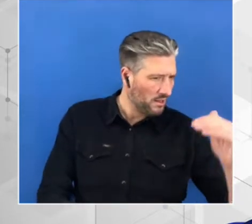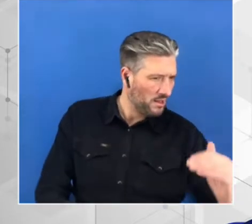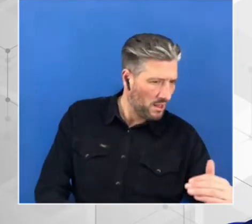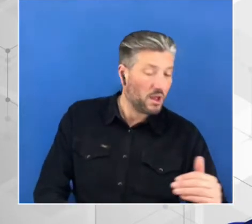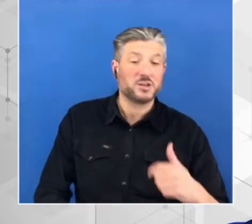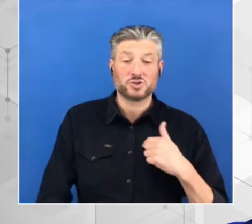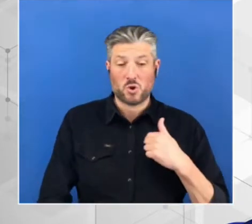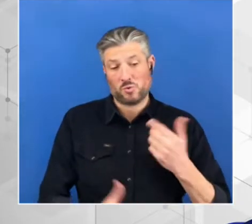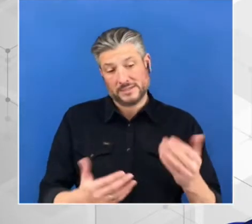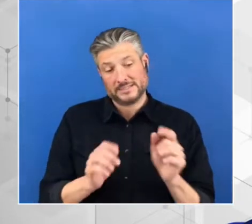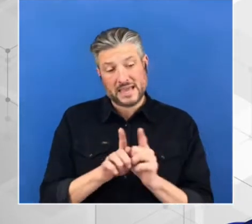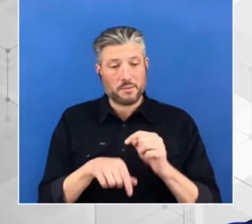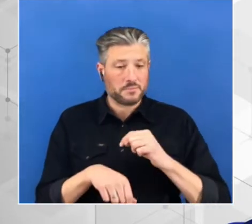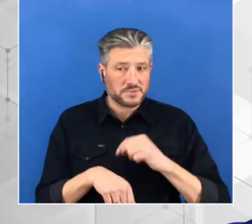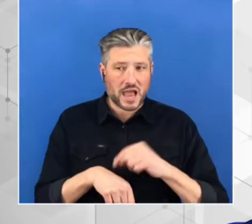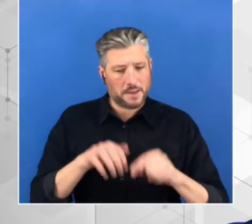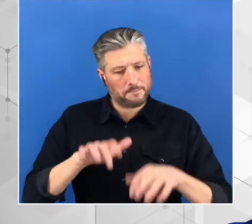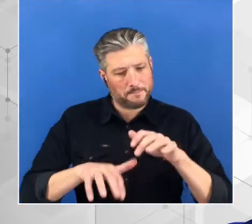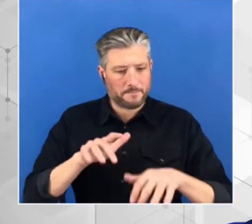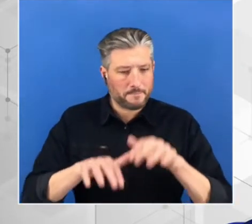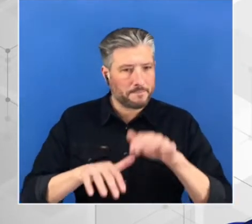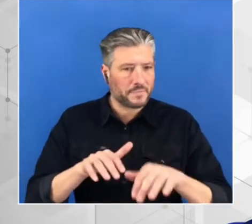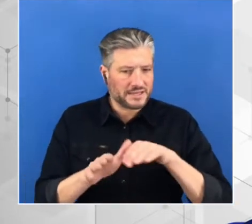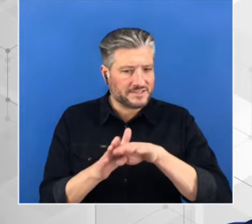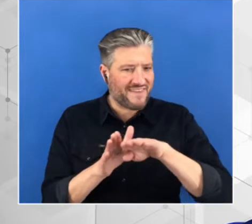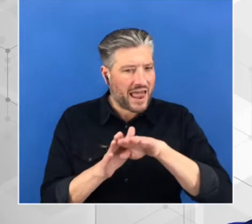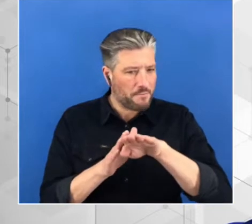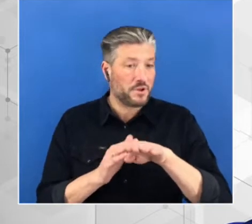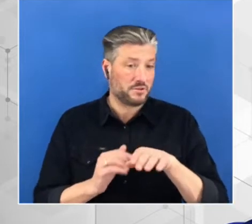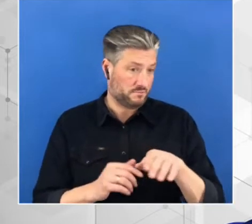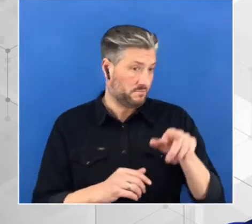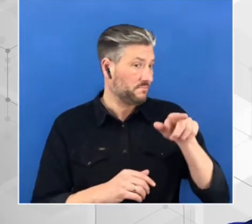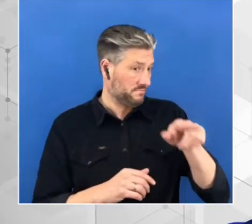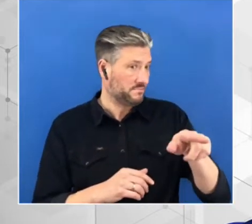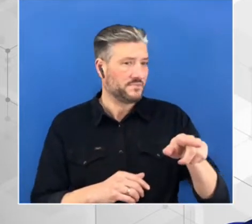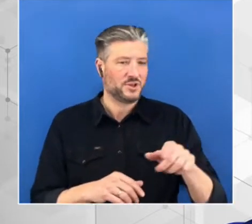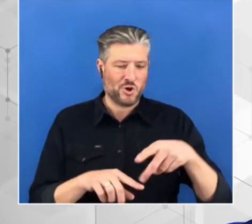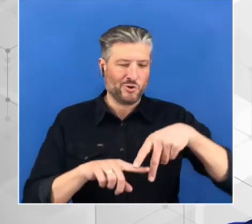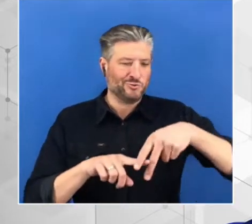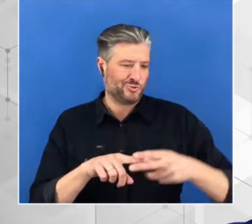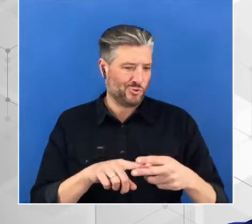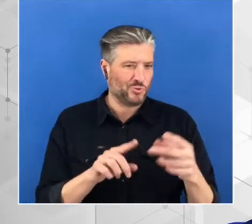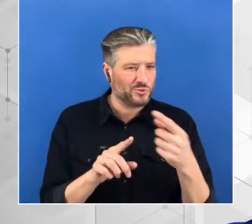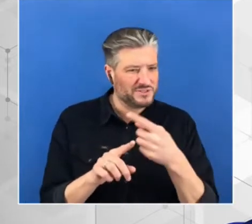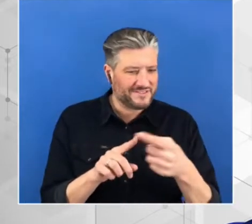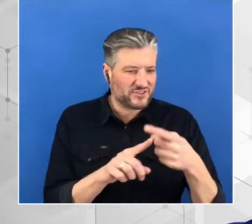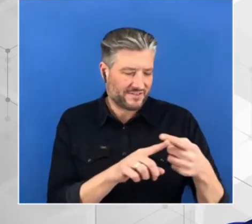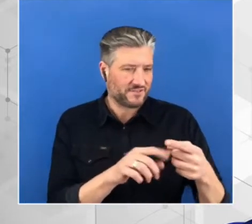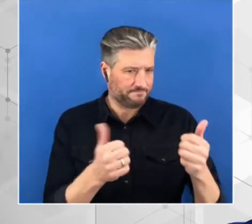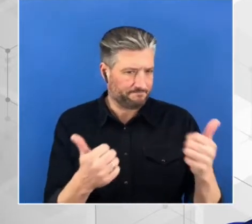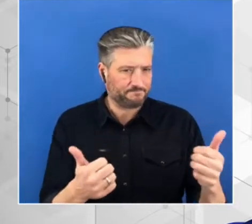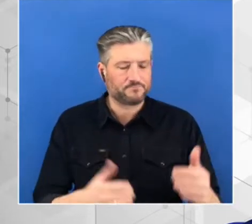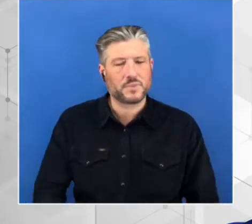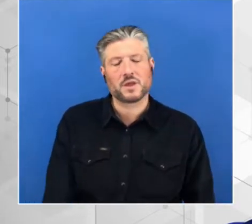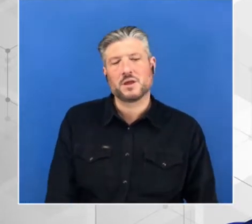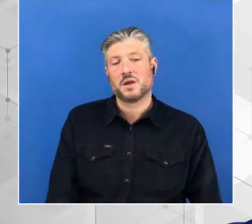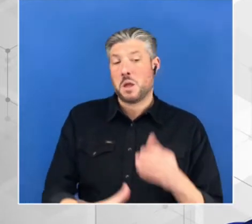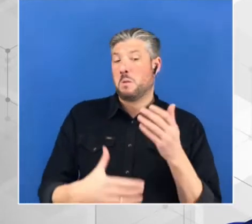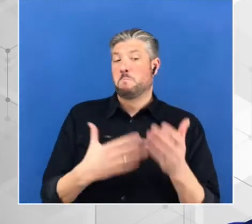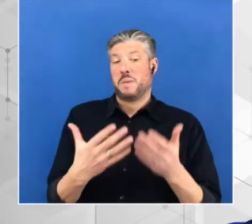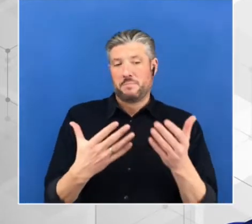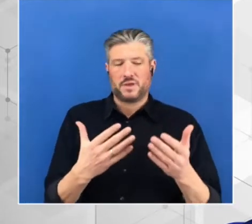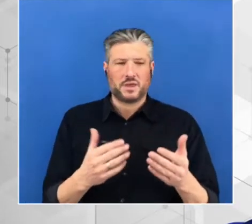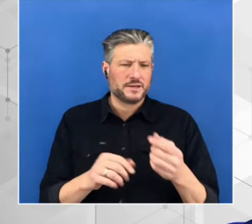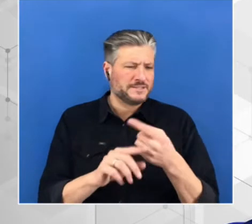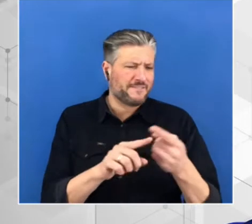If you are developing a design system or individual components, atomic components, and you want to test them in